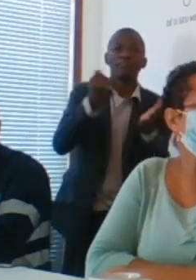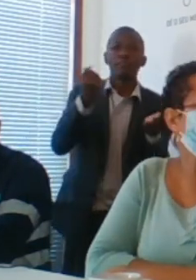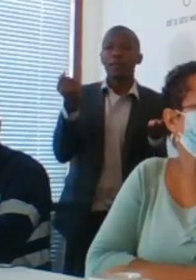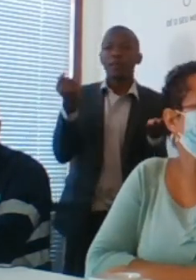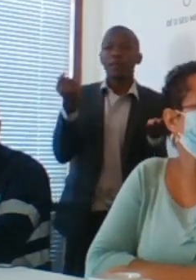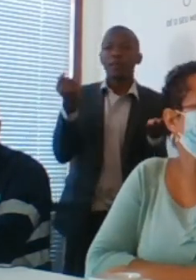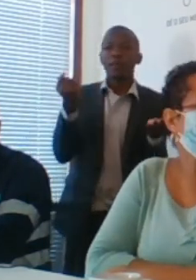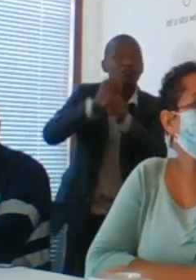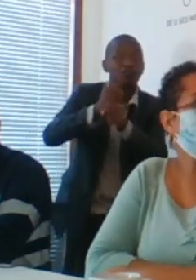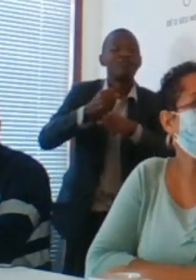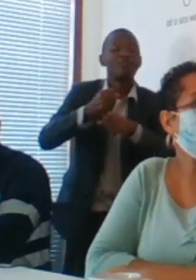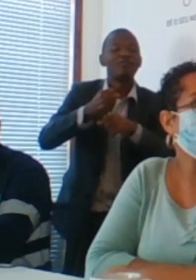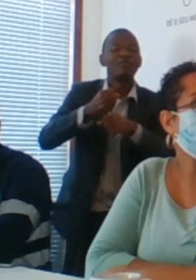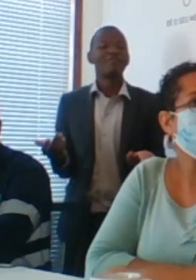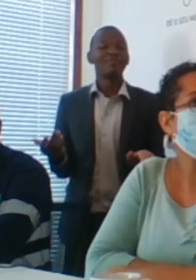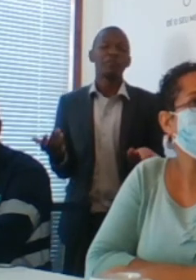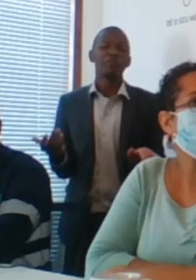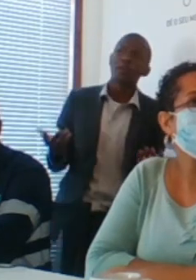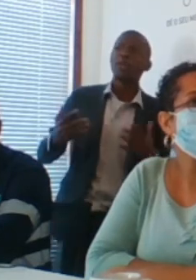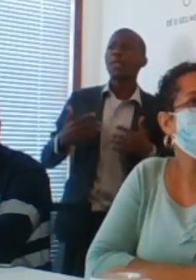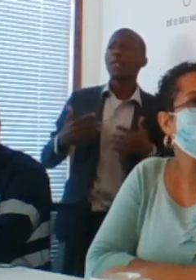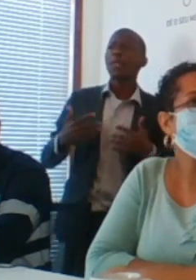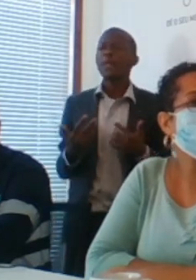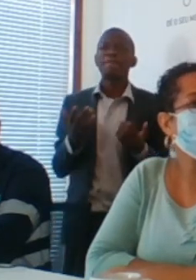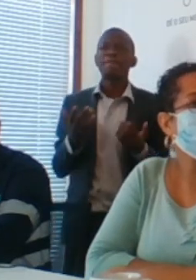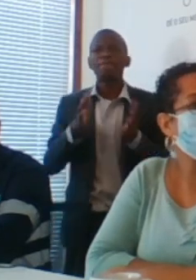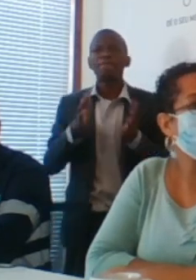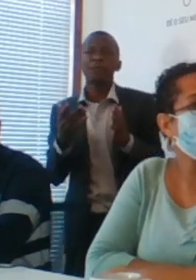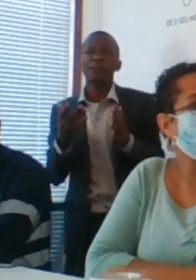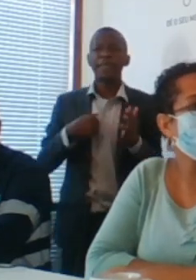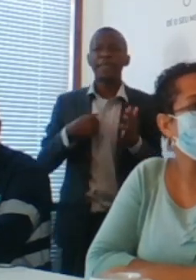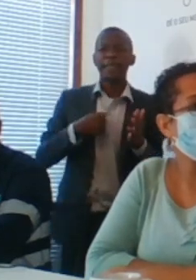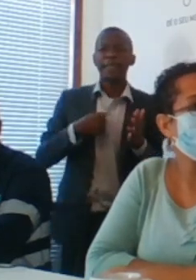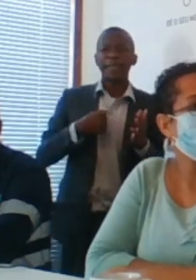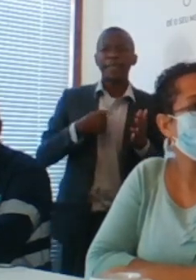to get jobs. So it's a little bit difficult because myself,